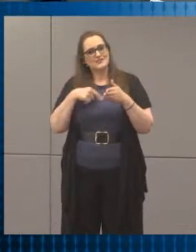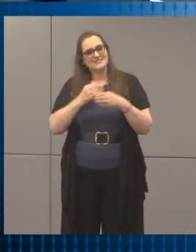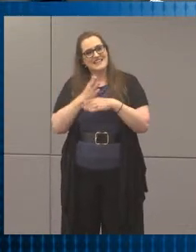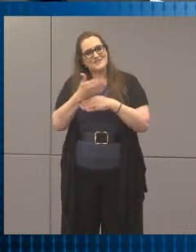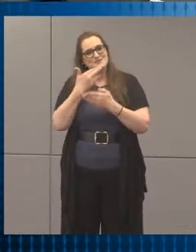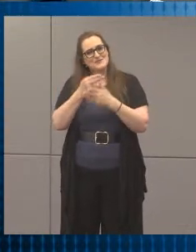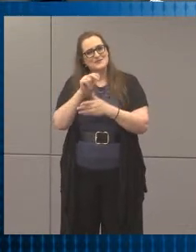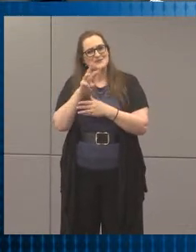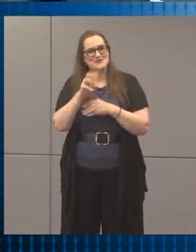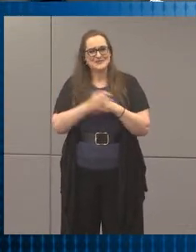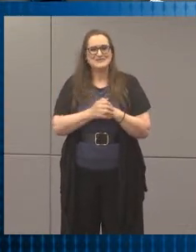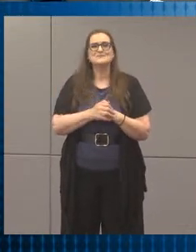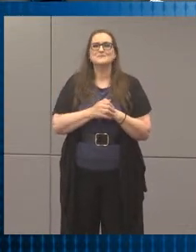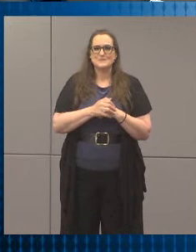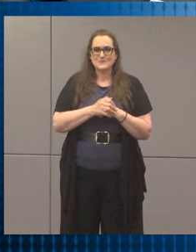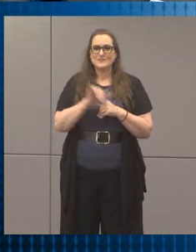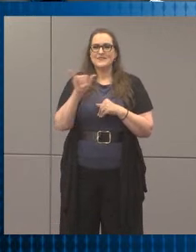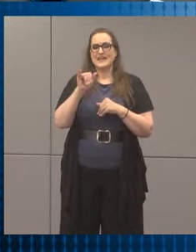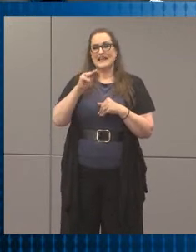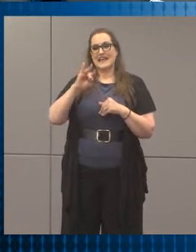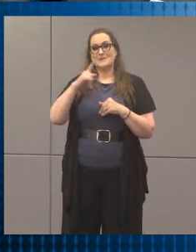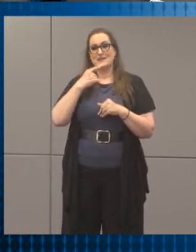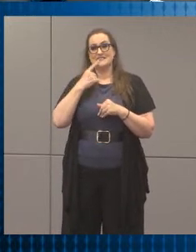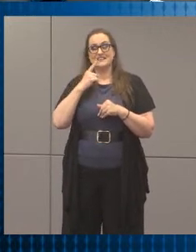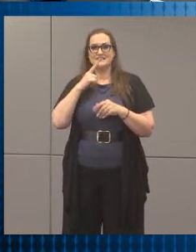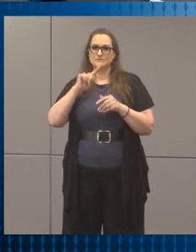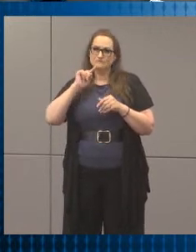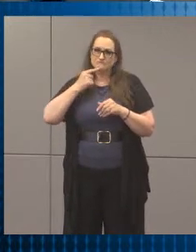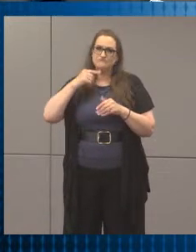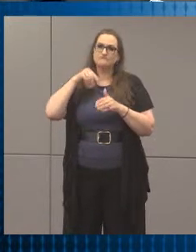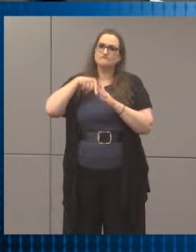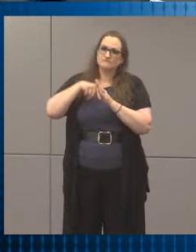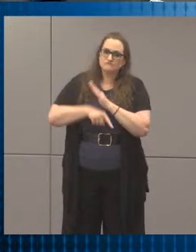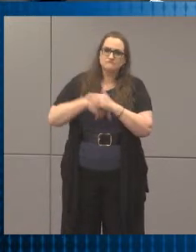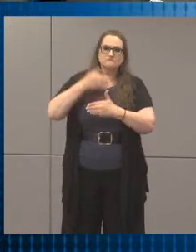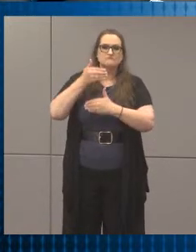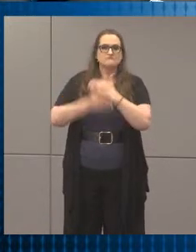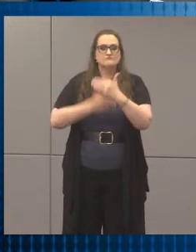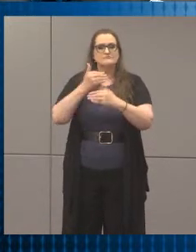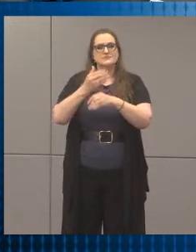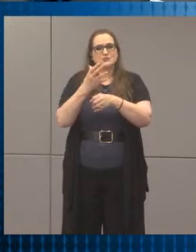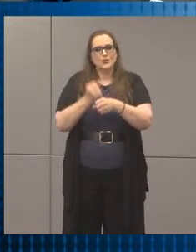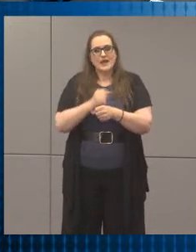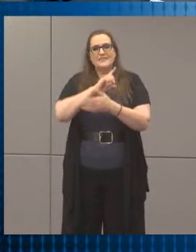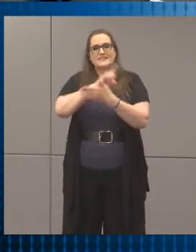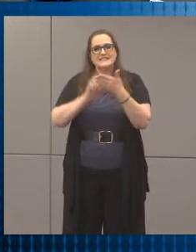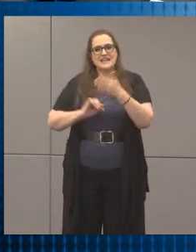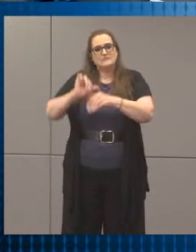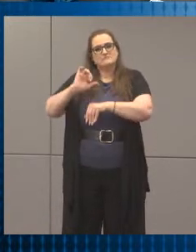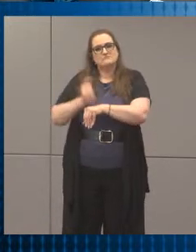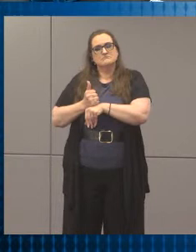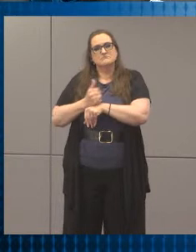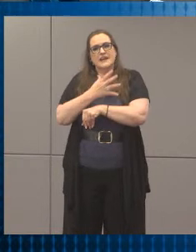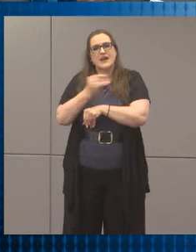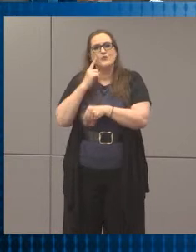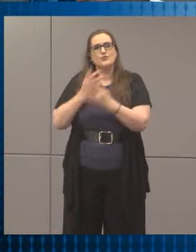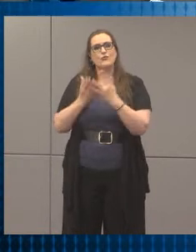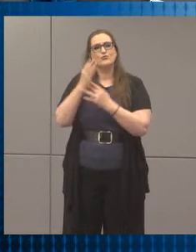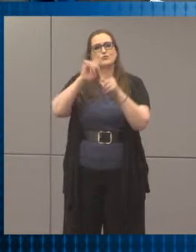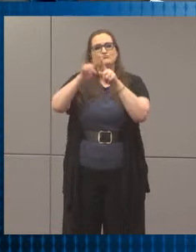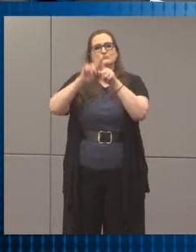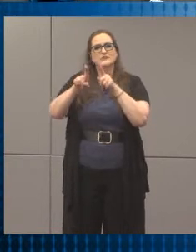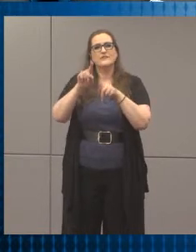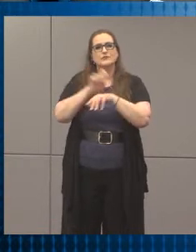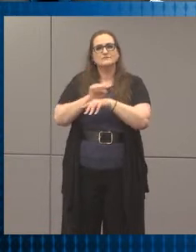good news. So like Mike said, it is an extensive process to get the design in place, and we go through different